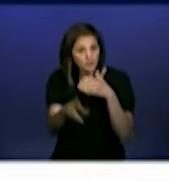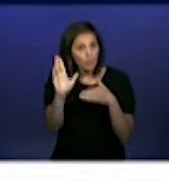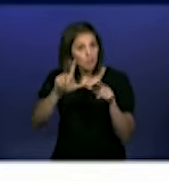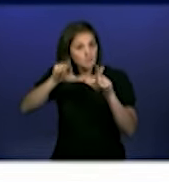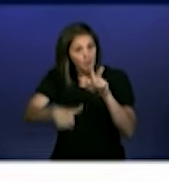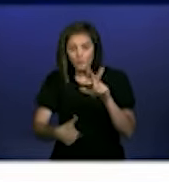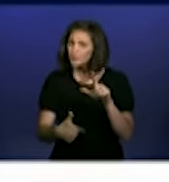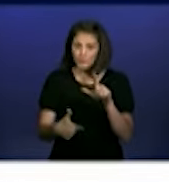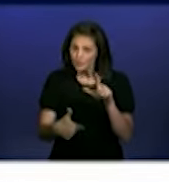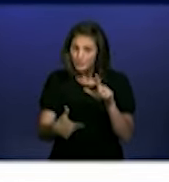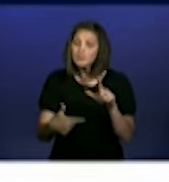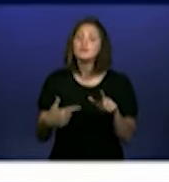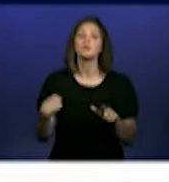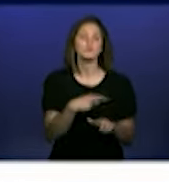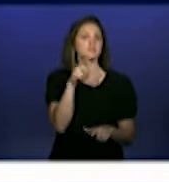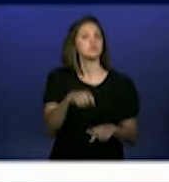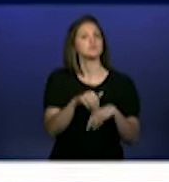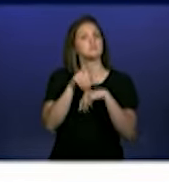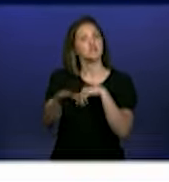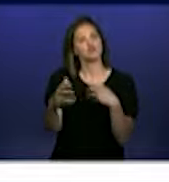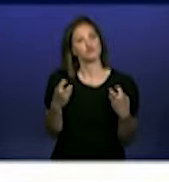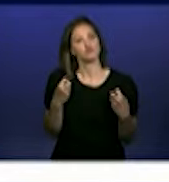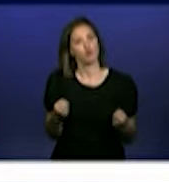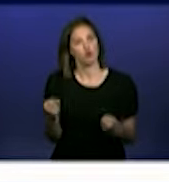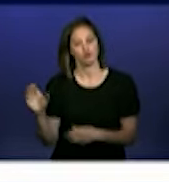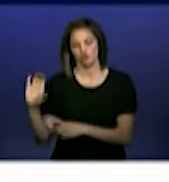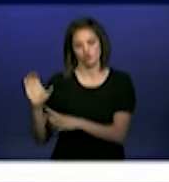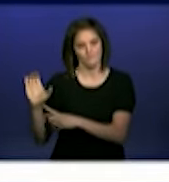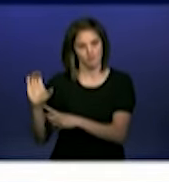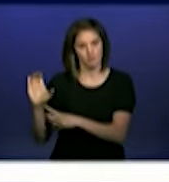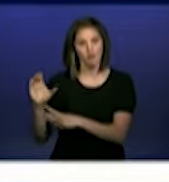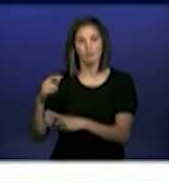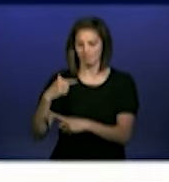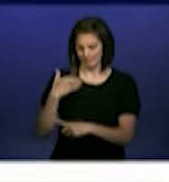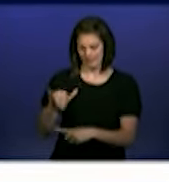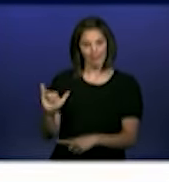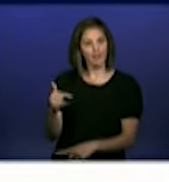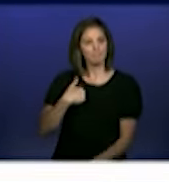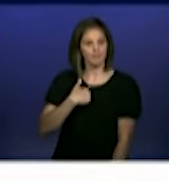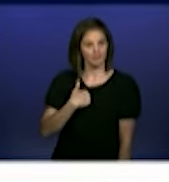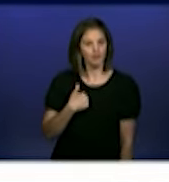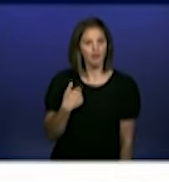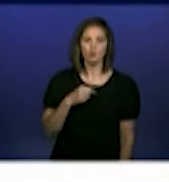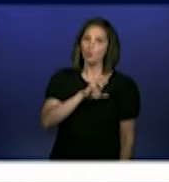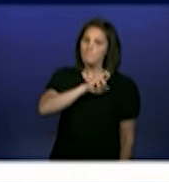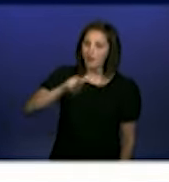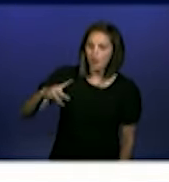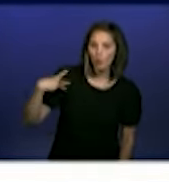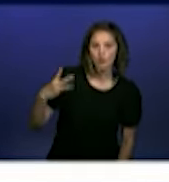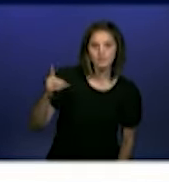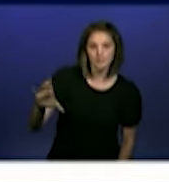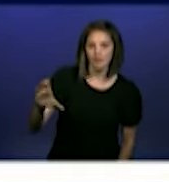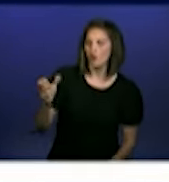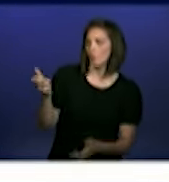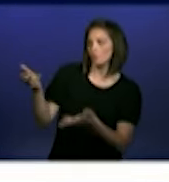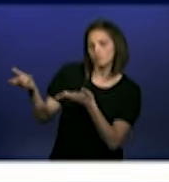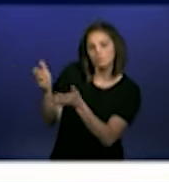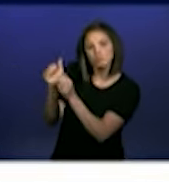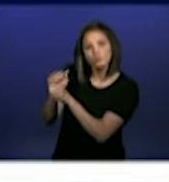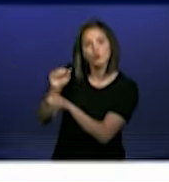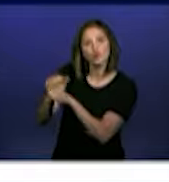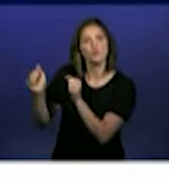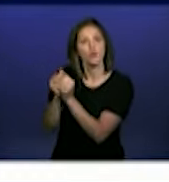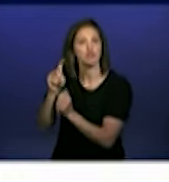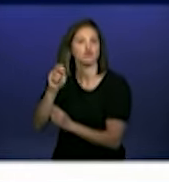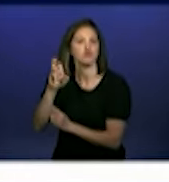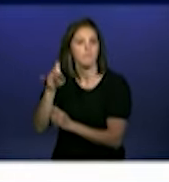strong conservative that's been in the fight like I have to go back and work with President Trump to make sure that these things get reversed and fixed so